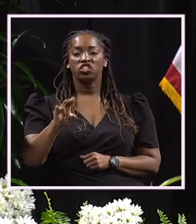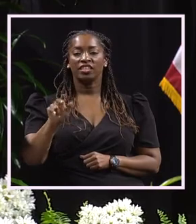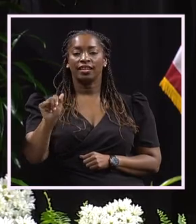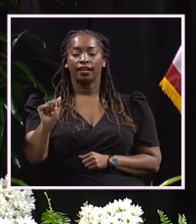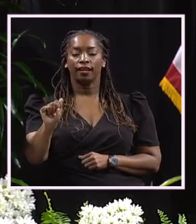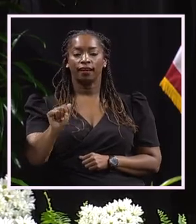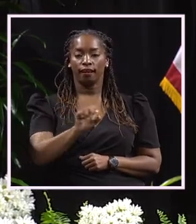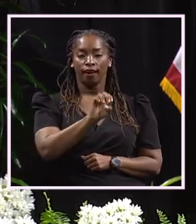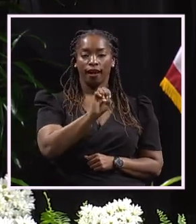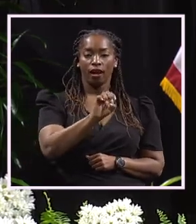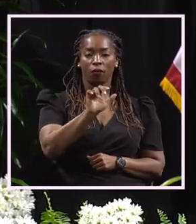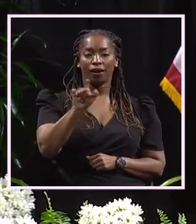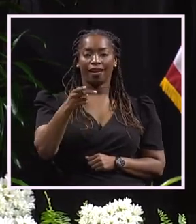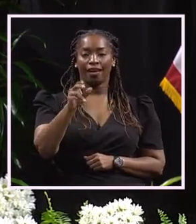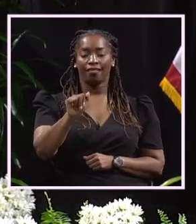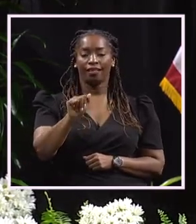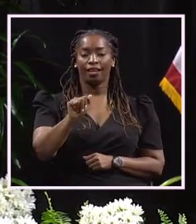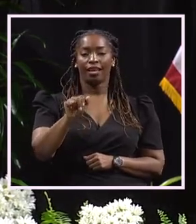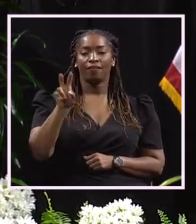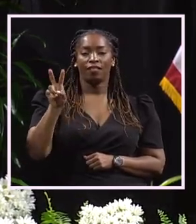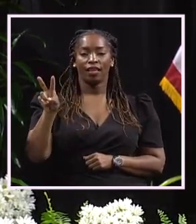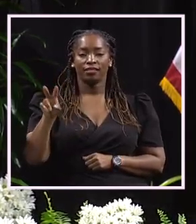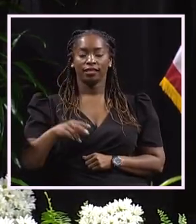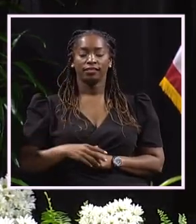Eric Anthony Velasquez.